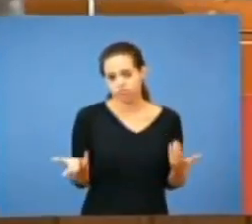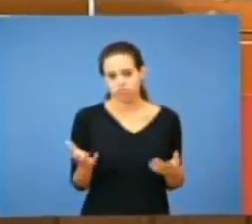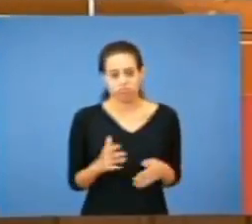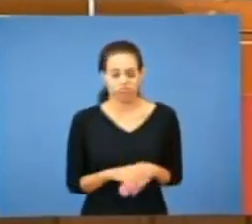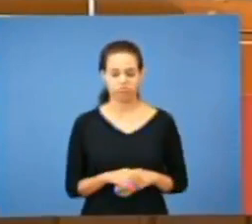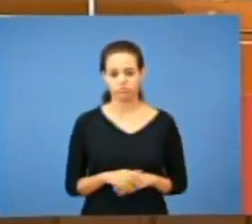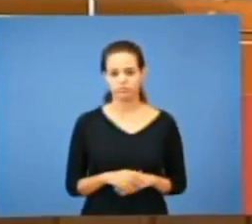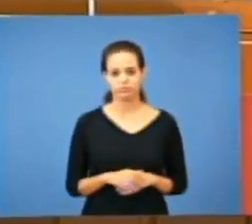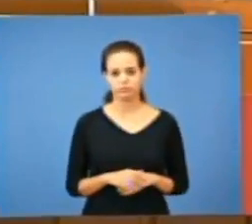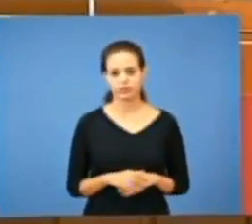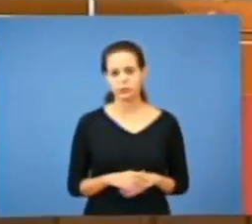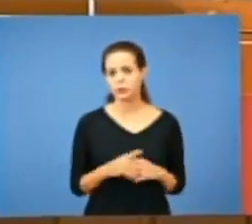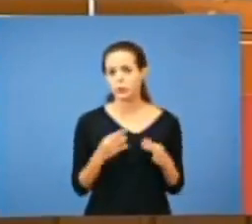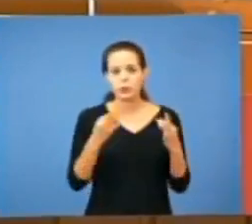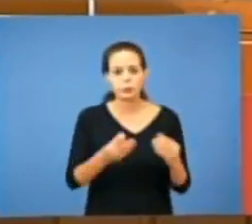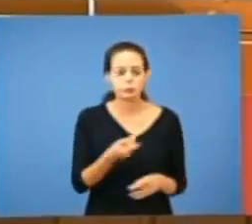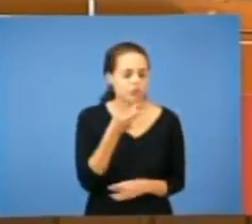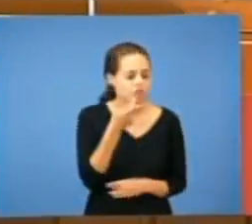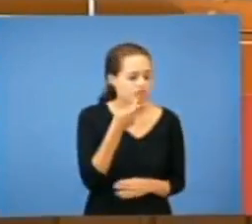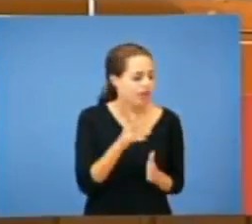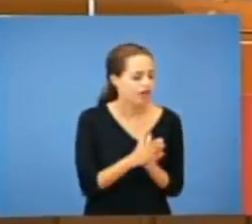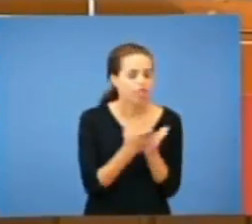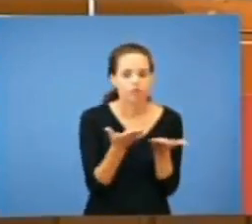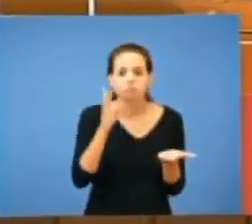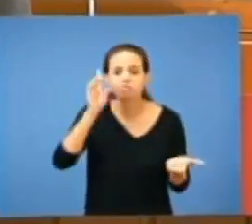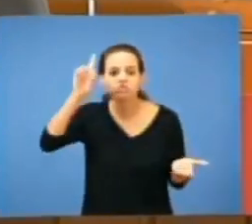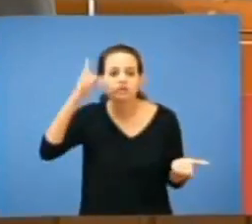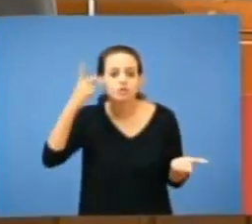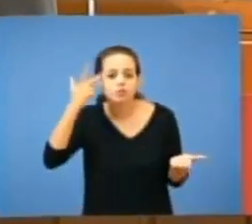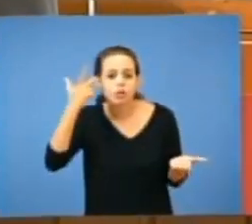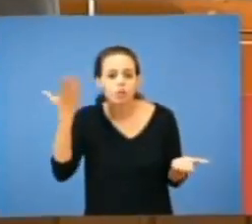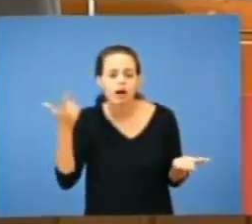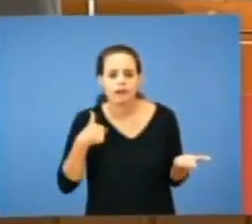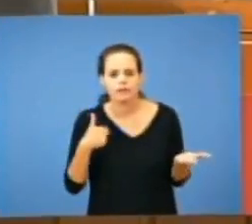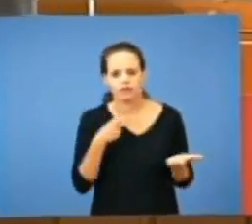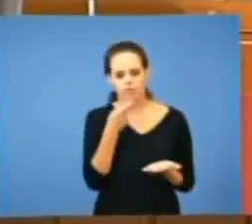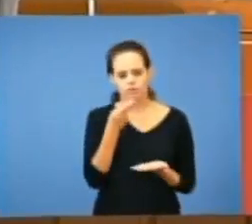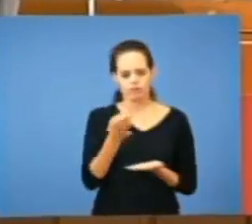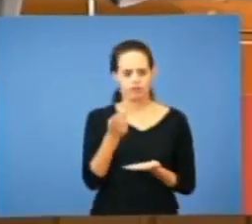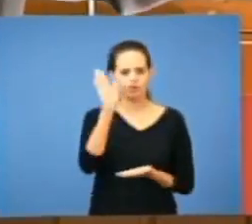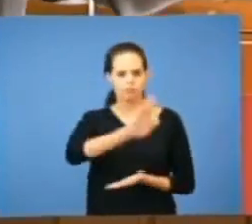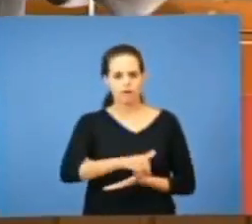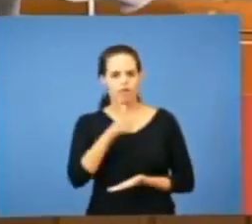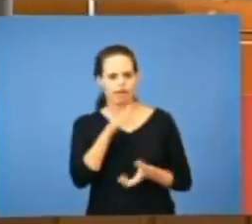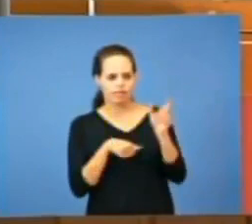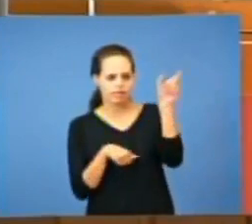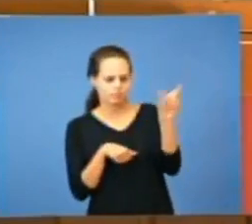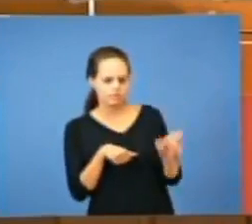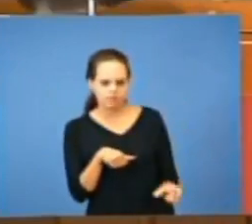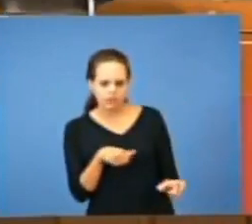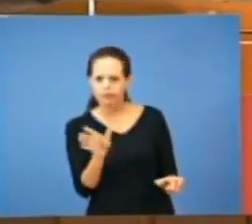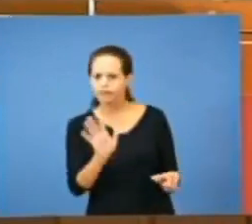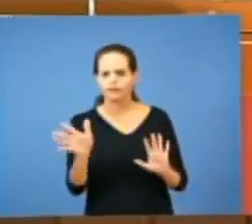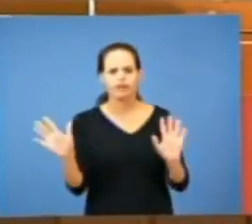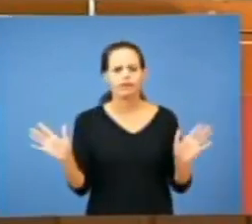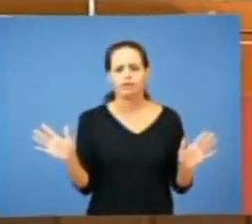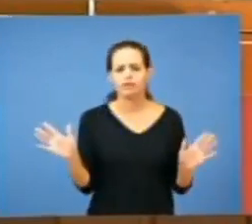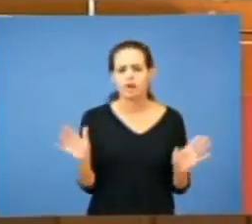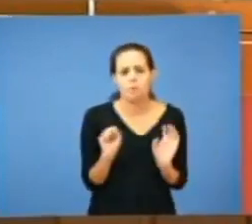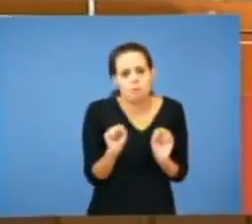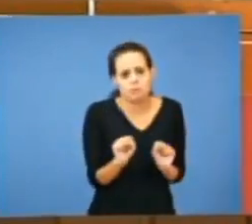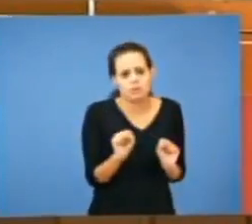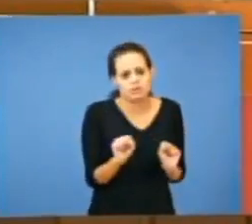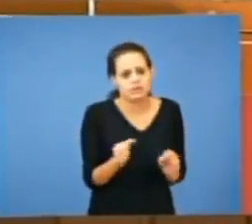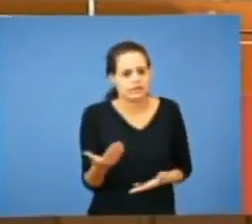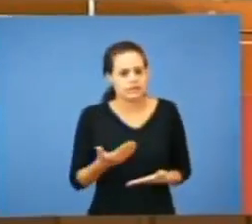There are famous Brazilian singers have a Bible. Anyone has a Bible. I'm not criticizing that young woman. She